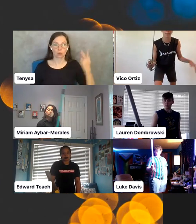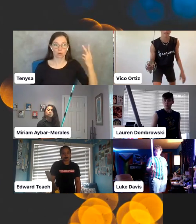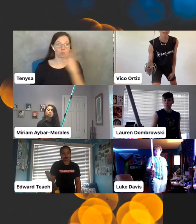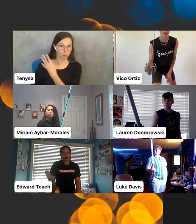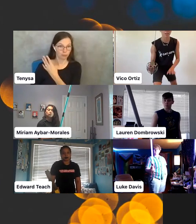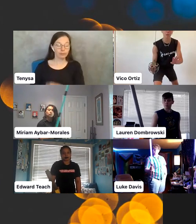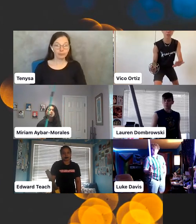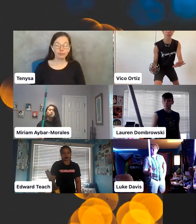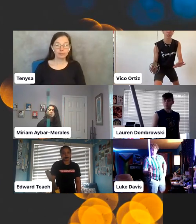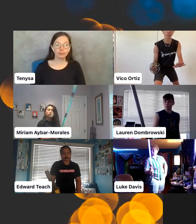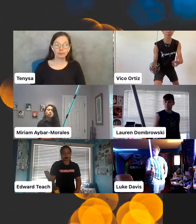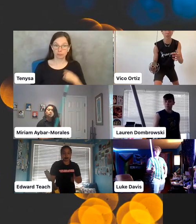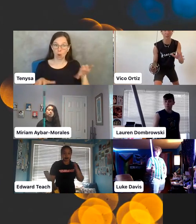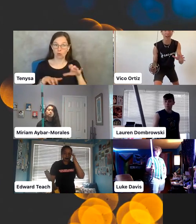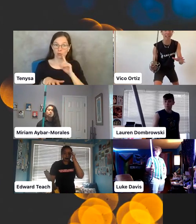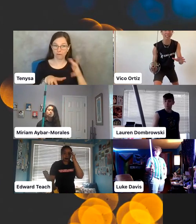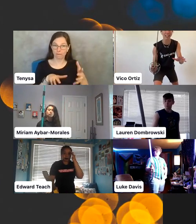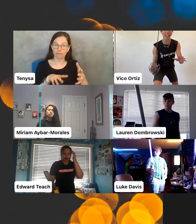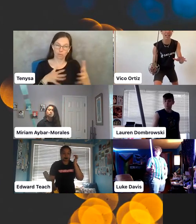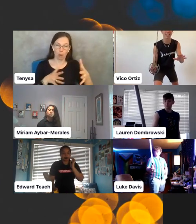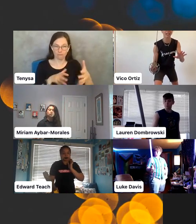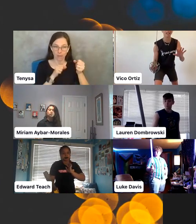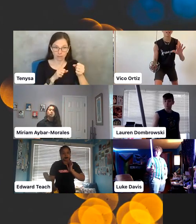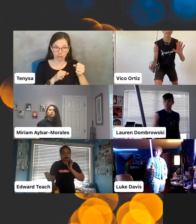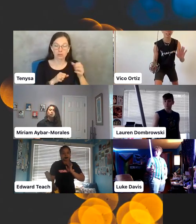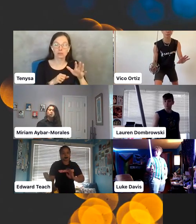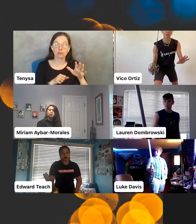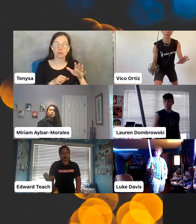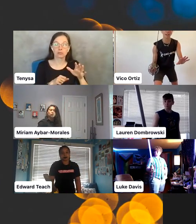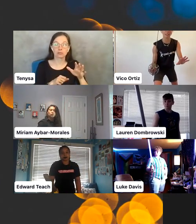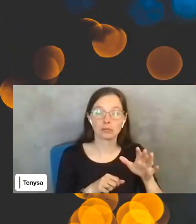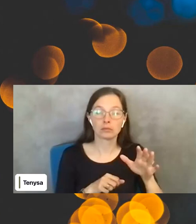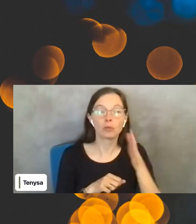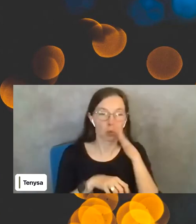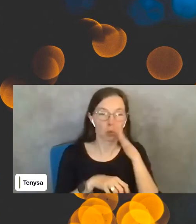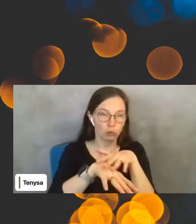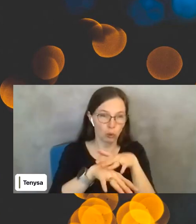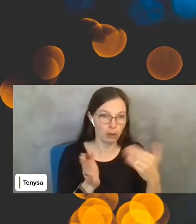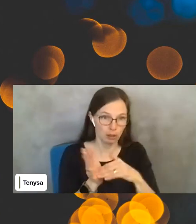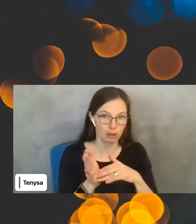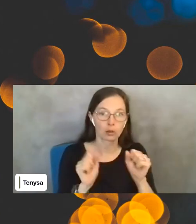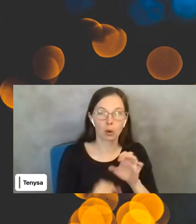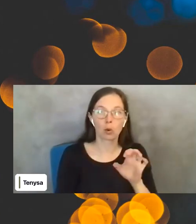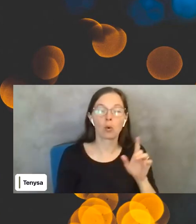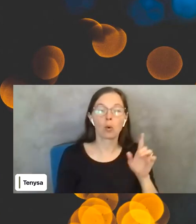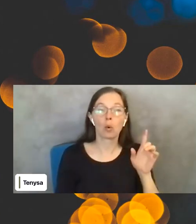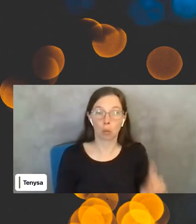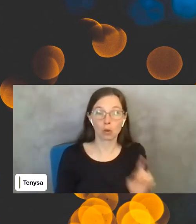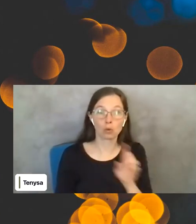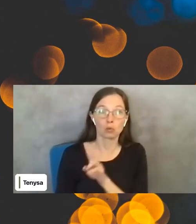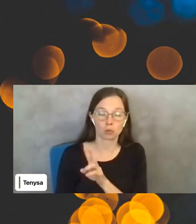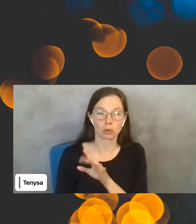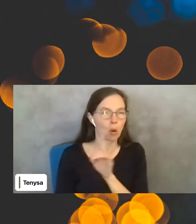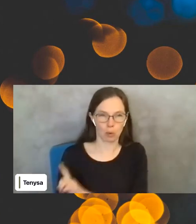4. I'm gonna do this really sort of fast and then we'll do it nice and slow so we can do 1, 2, 3, 4.